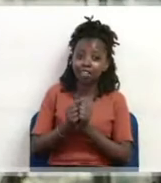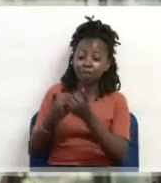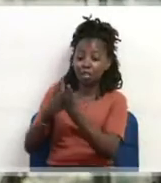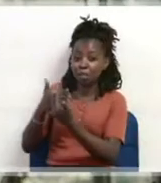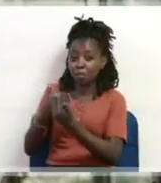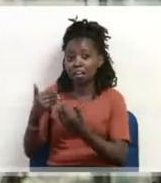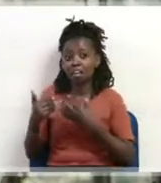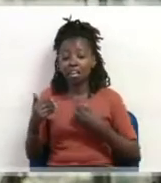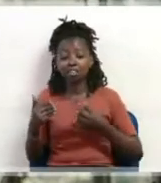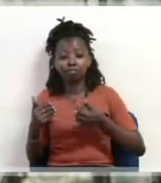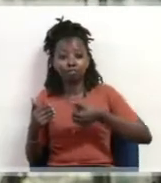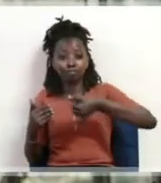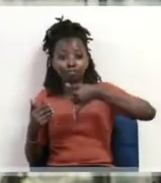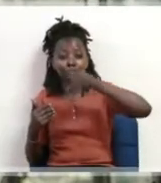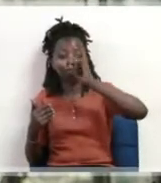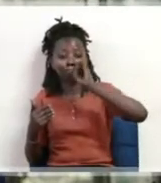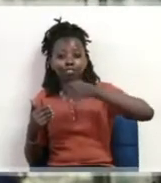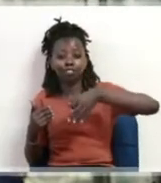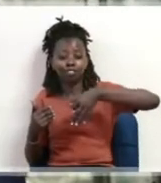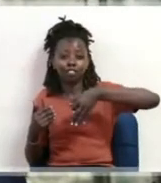forward. Glorious moment.